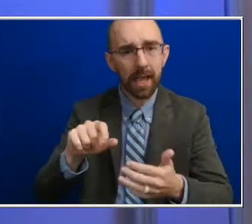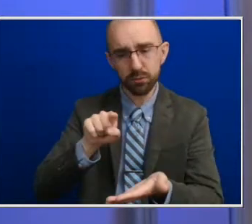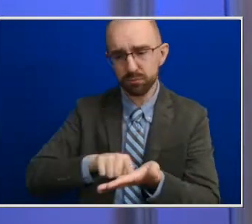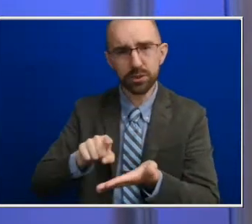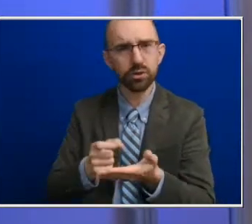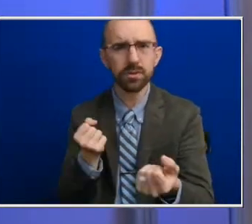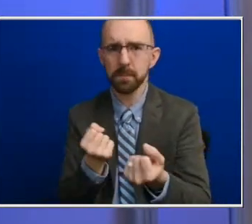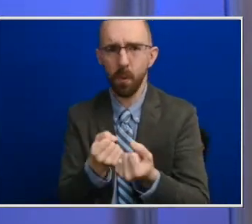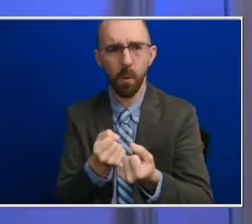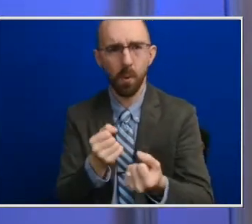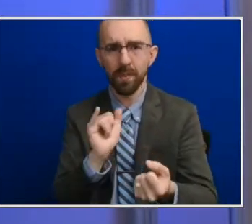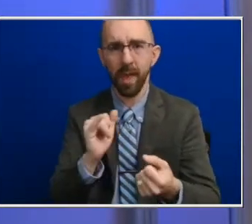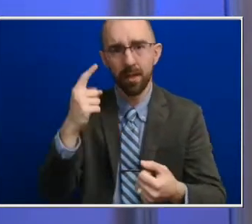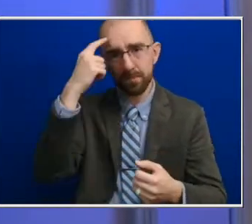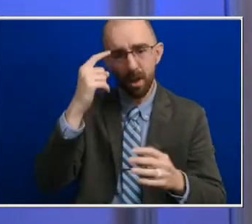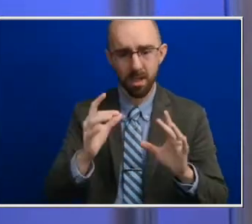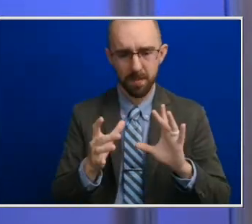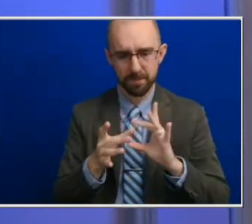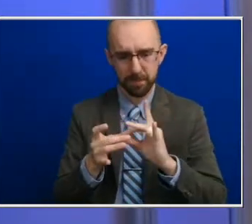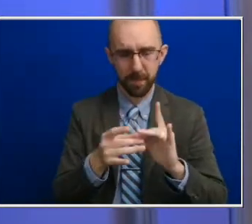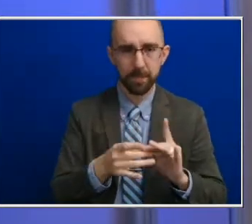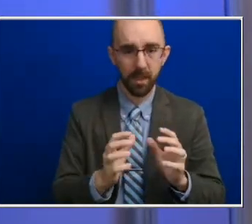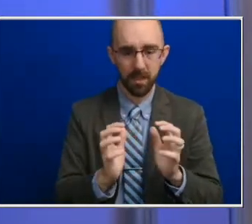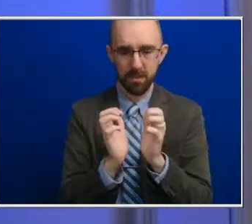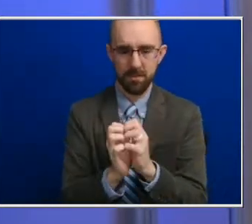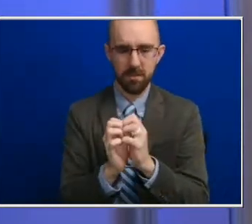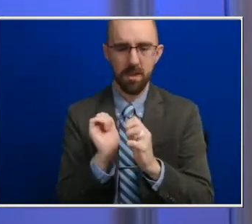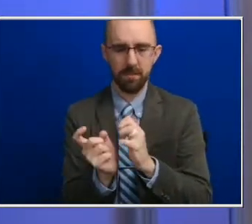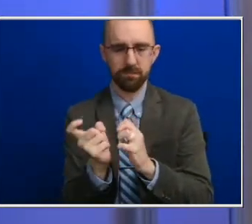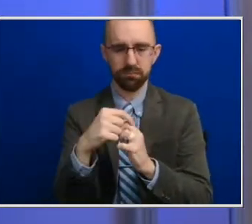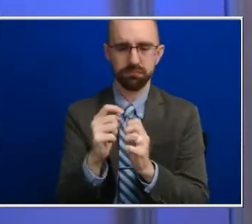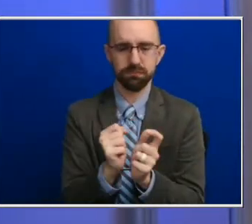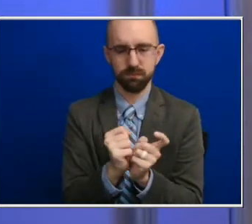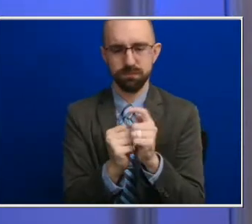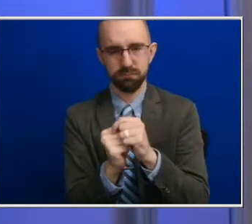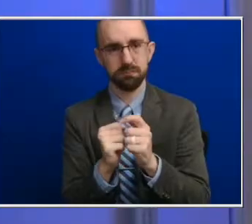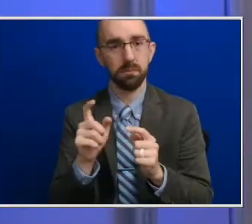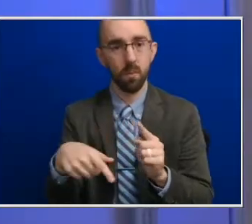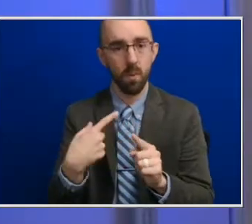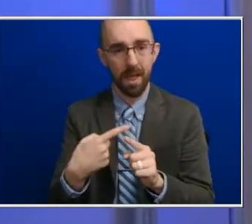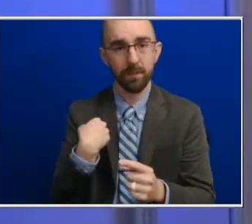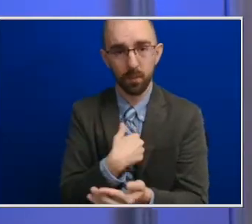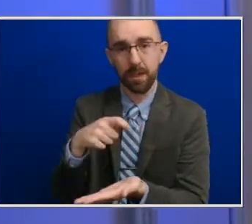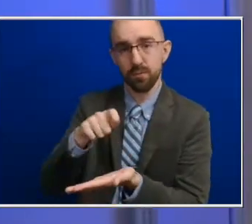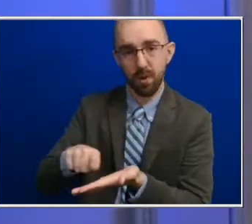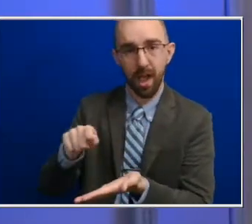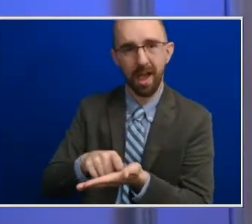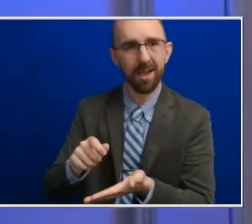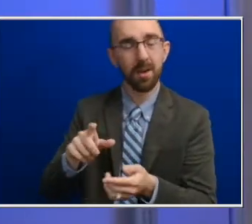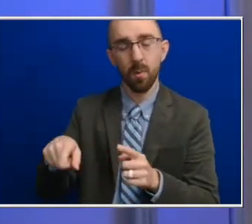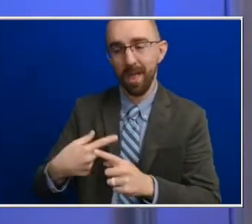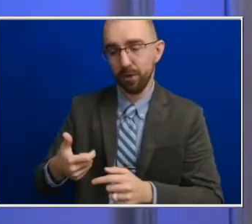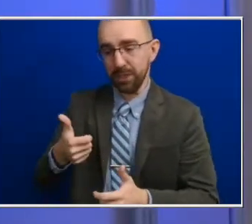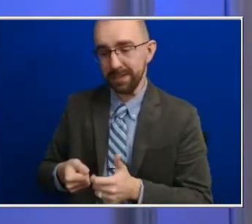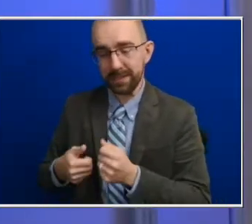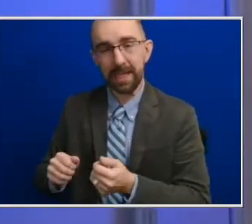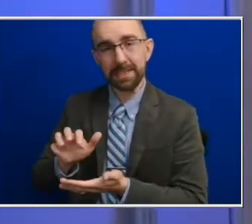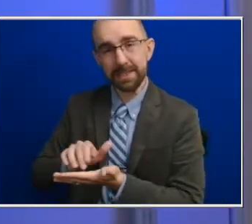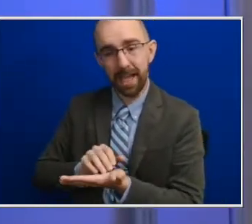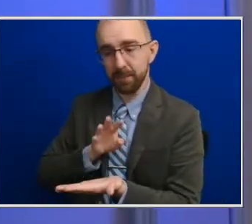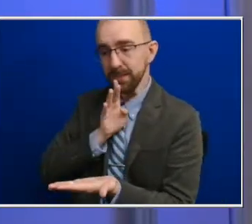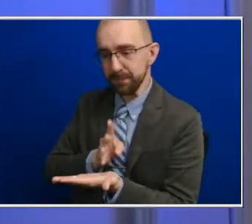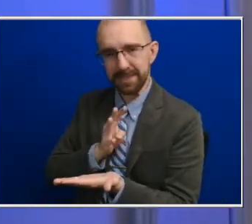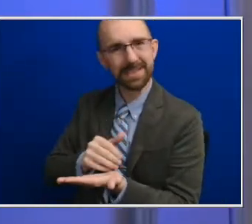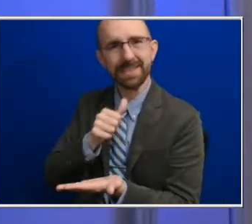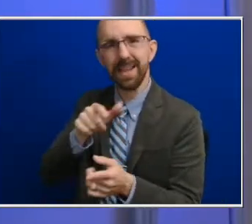connections that are made when we actually write with a paper and pencil that are not as strong as when we text or type or speak into something. So I highly encourage